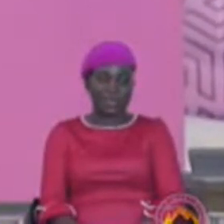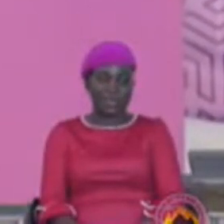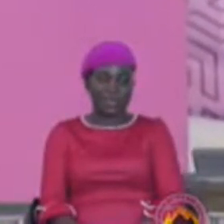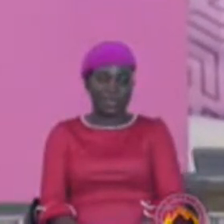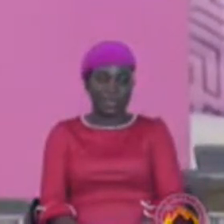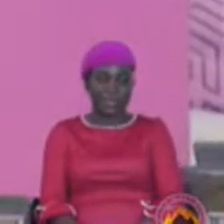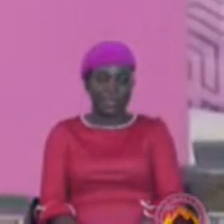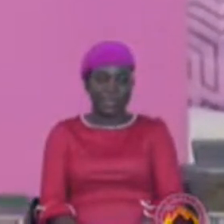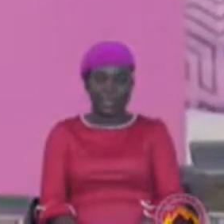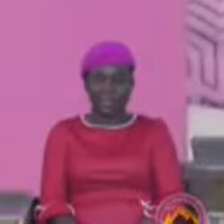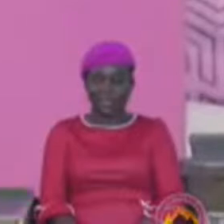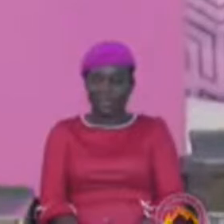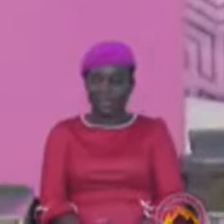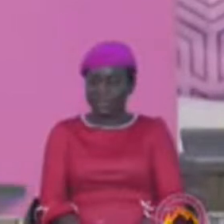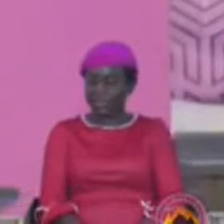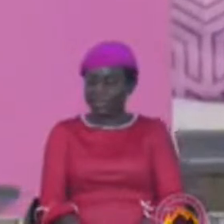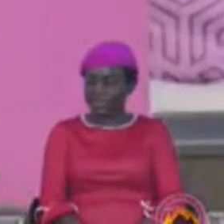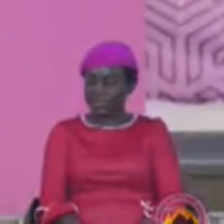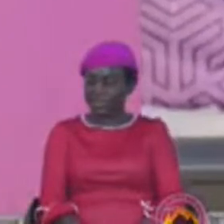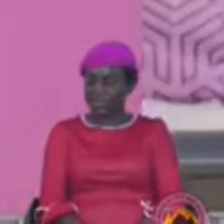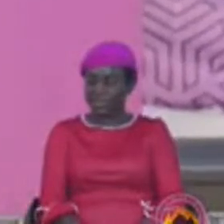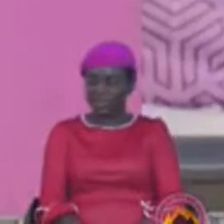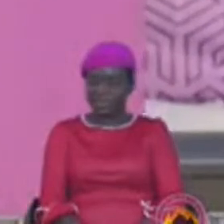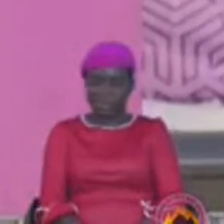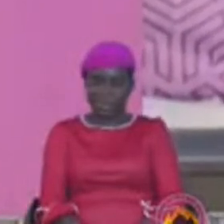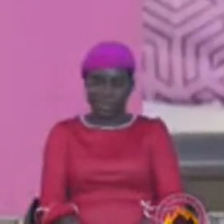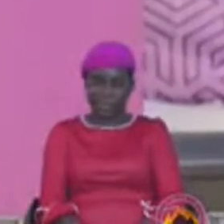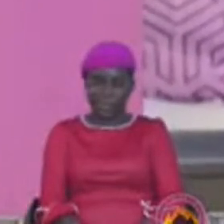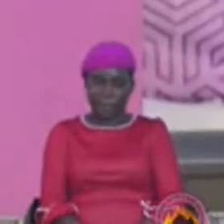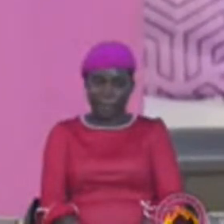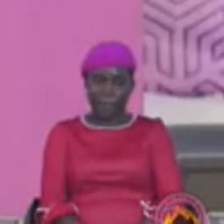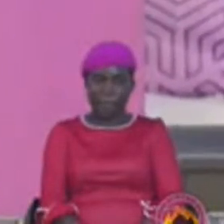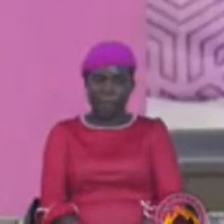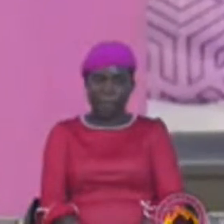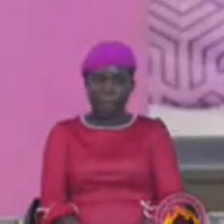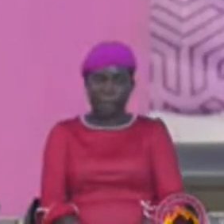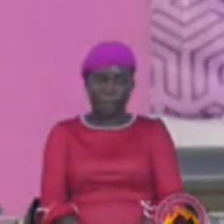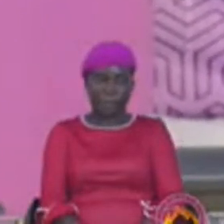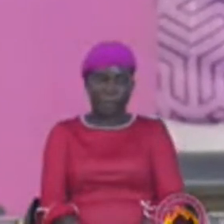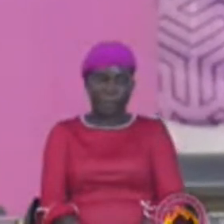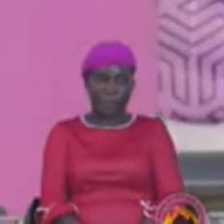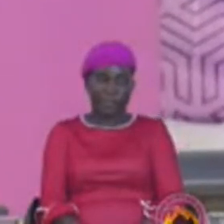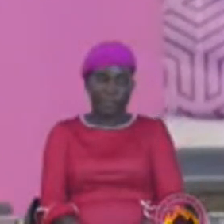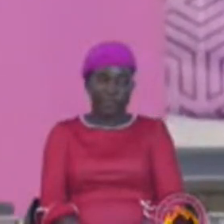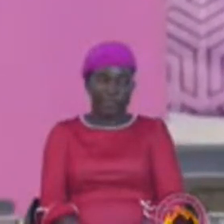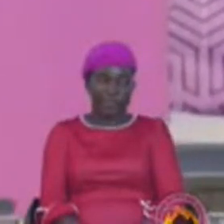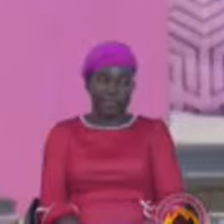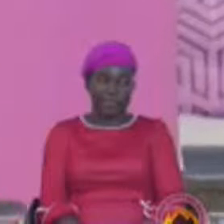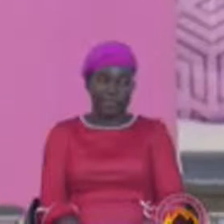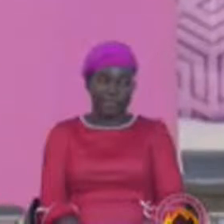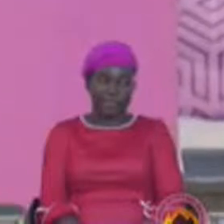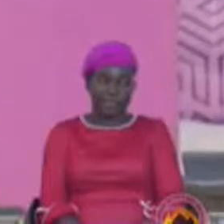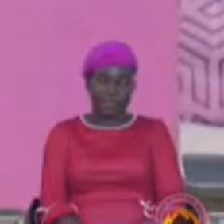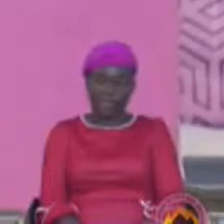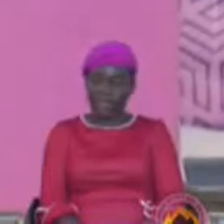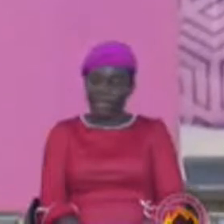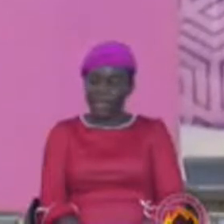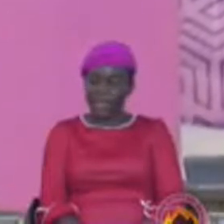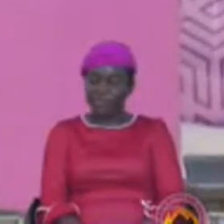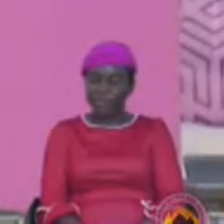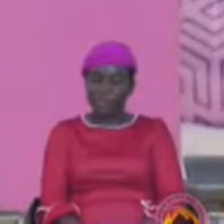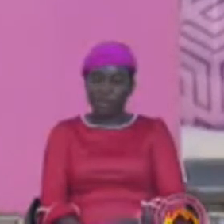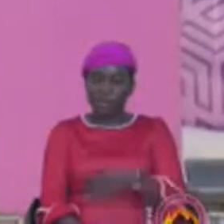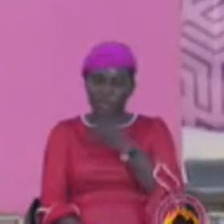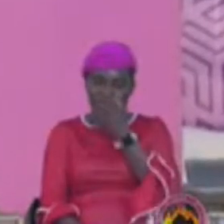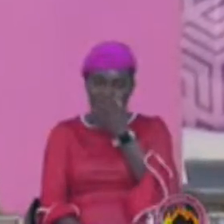ore akoso bo tile je pe ohun to nira fun ni lati se sugbon won pinu oko won won so ore akoso won ni kete ti won so Olorun bere si ni gbe anu ati ran